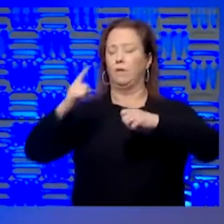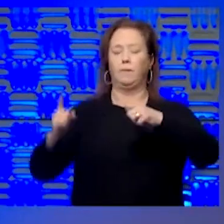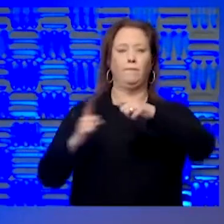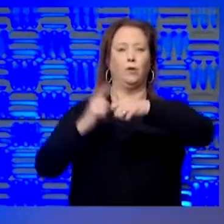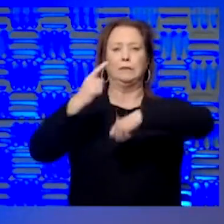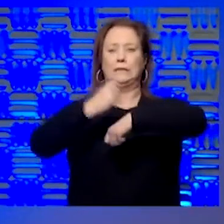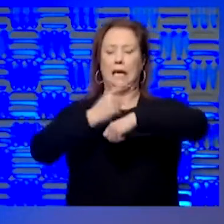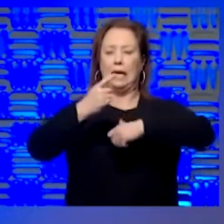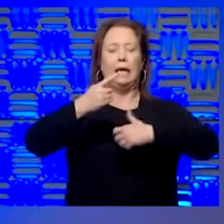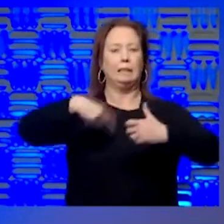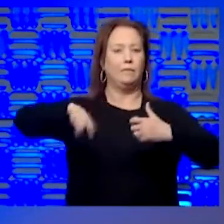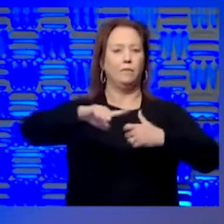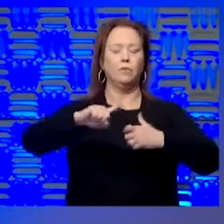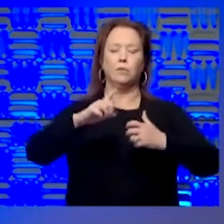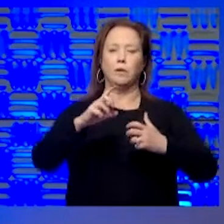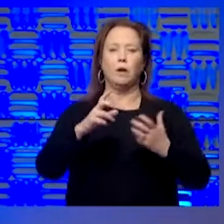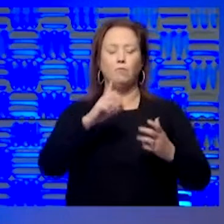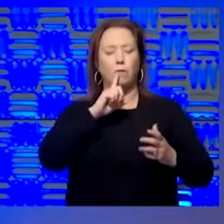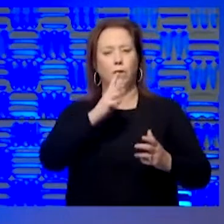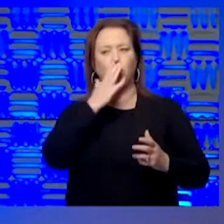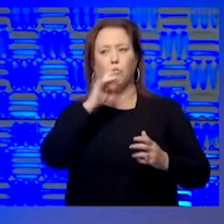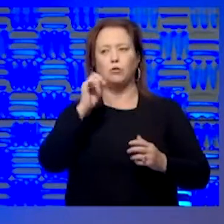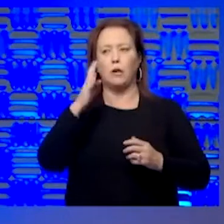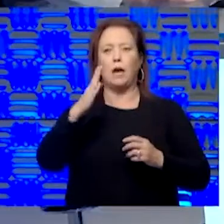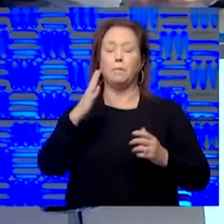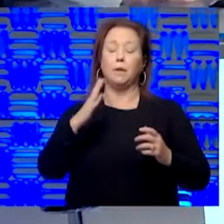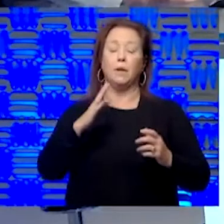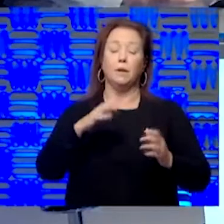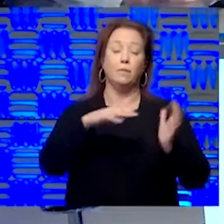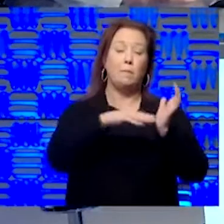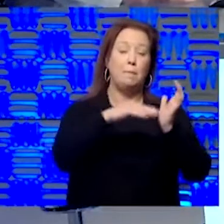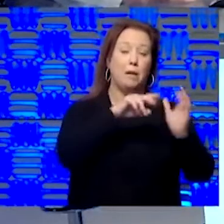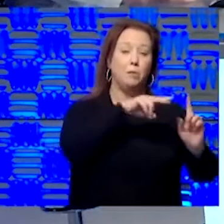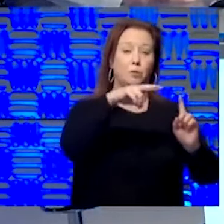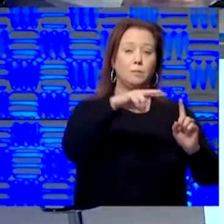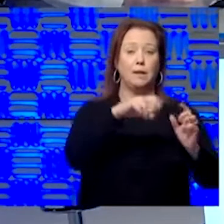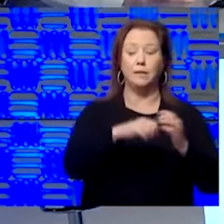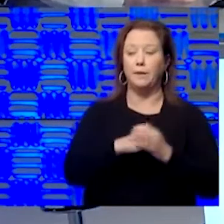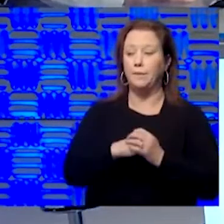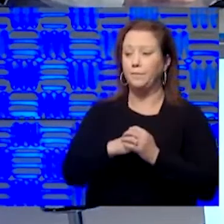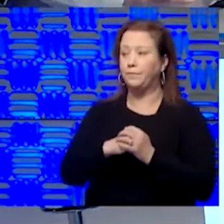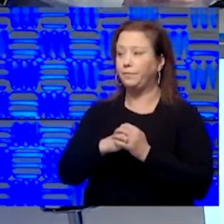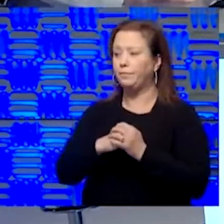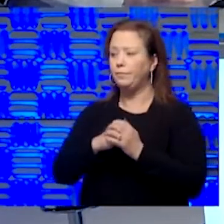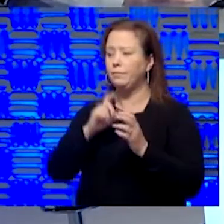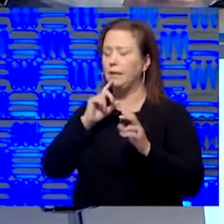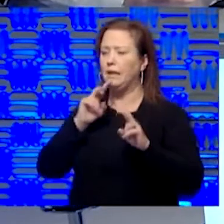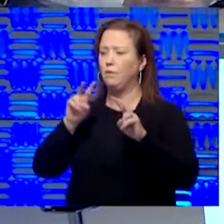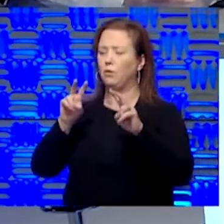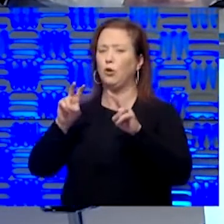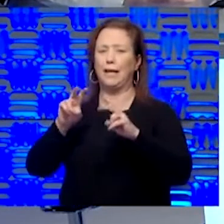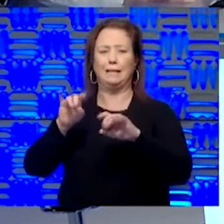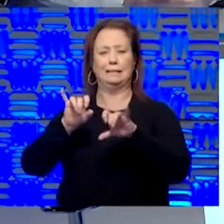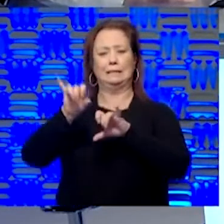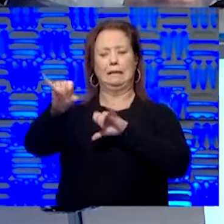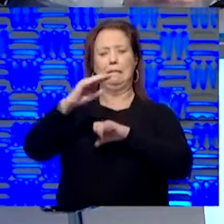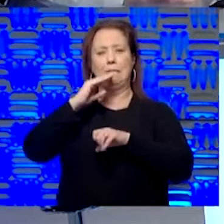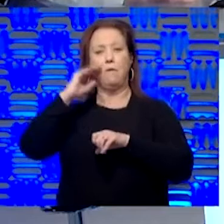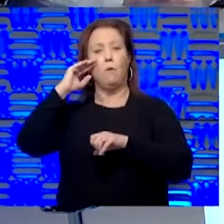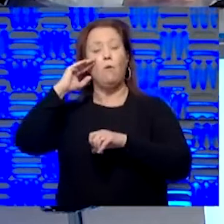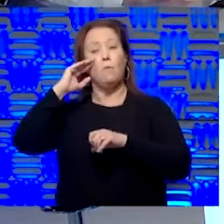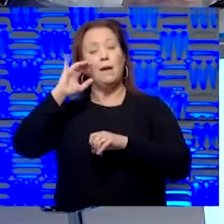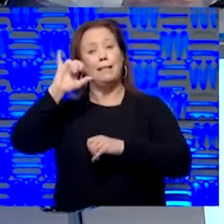doing the conservative job from the healthcare point of view. And I would just add, I think that if you look at it, shelter in place was